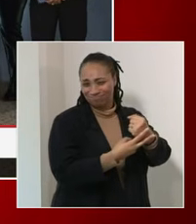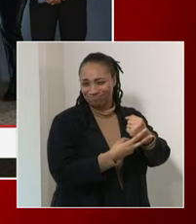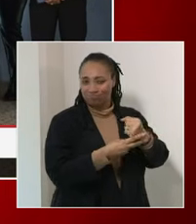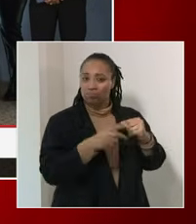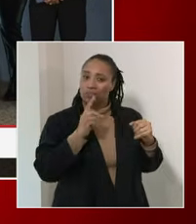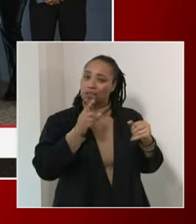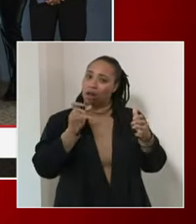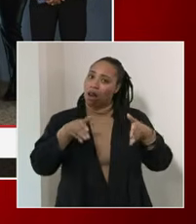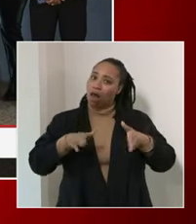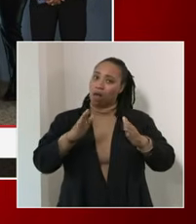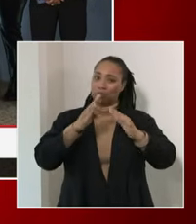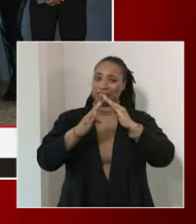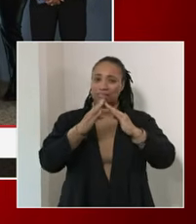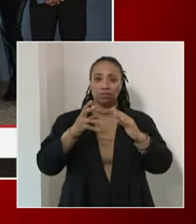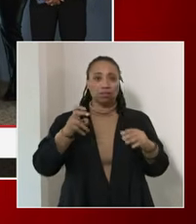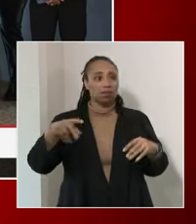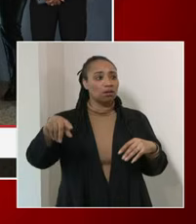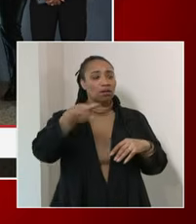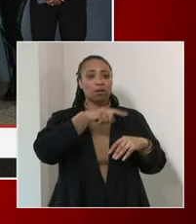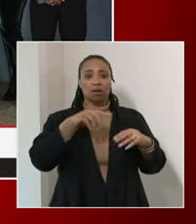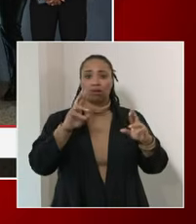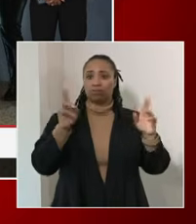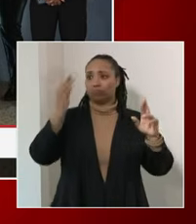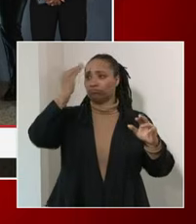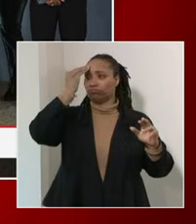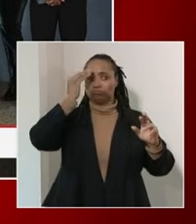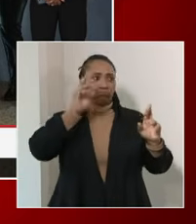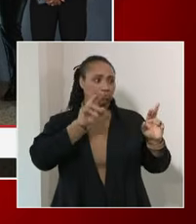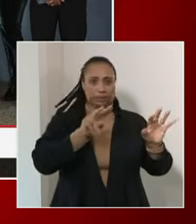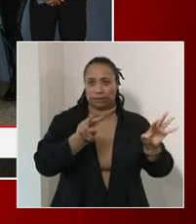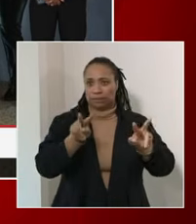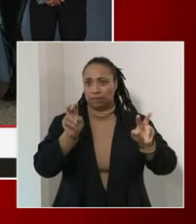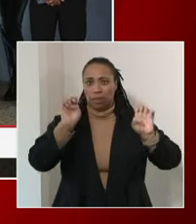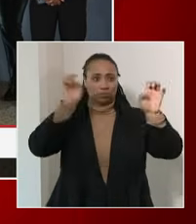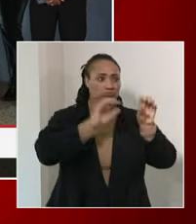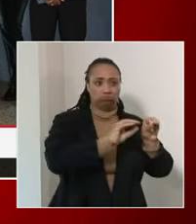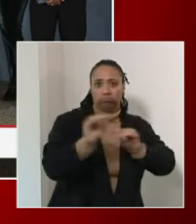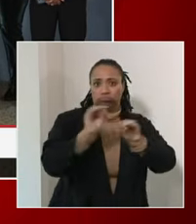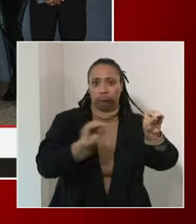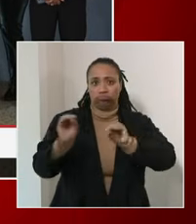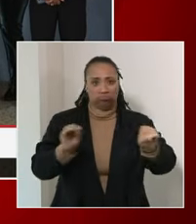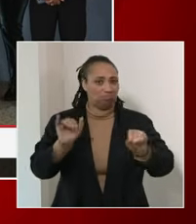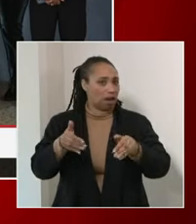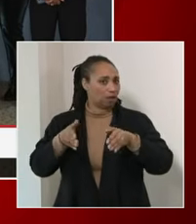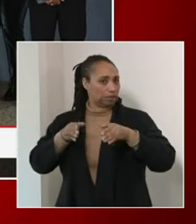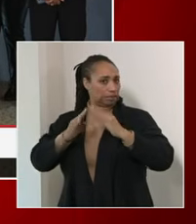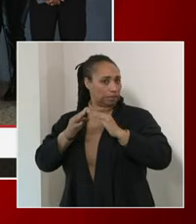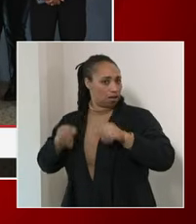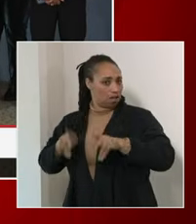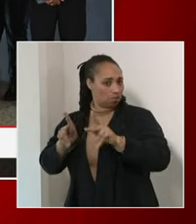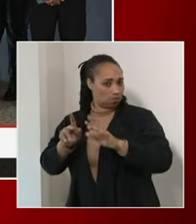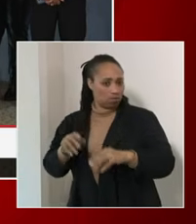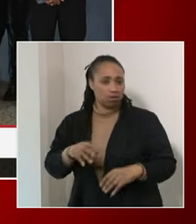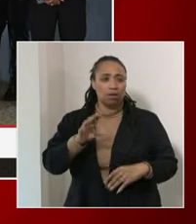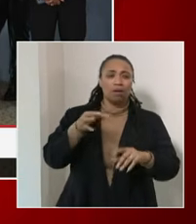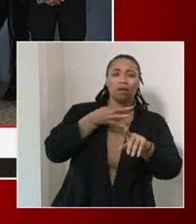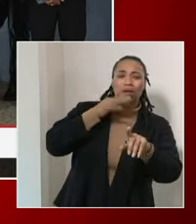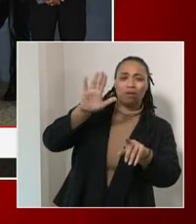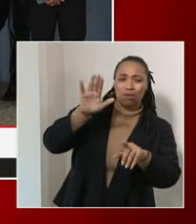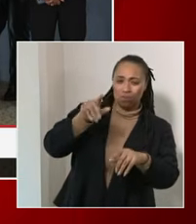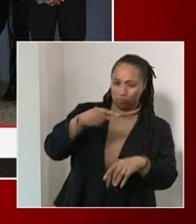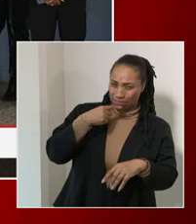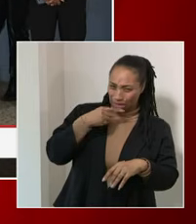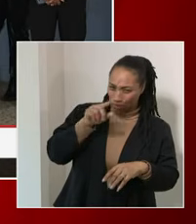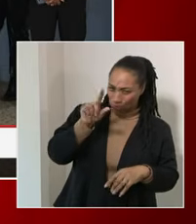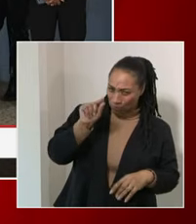nimble and respond to unexpected events like large snowstorms. So could you put dollar amounts? You said you tapped 20 million earlier and you